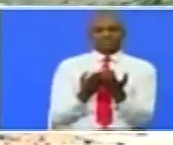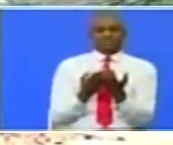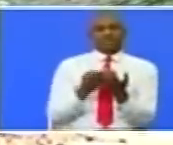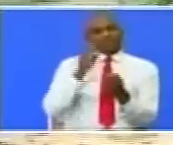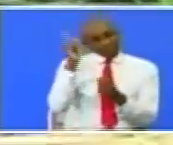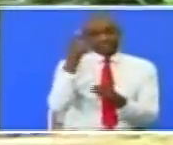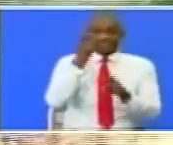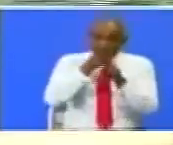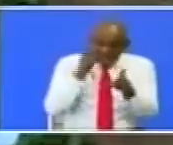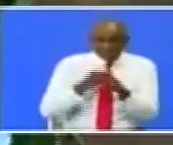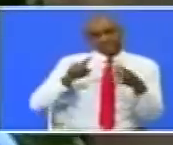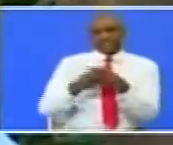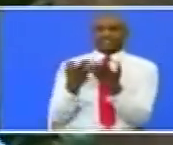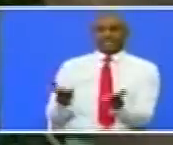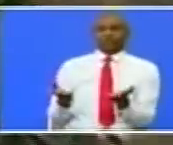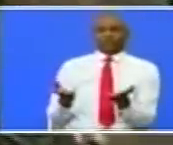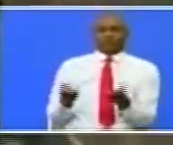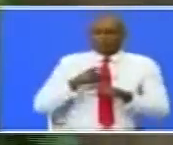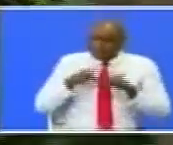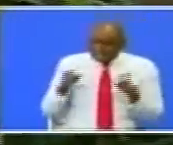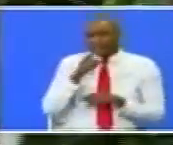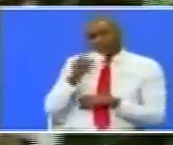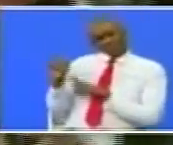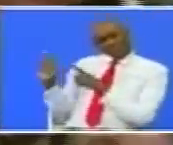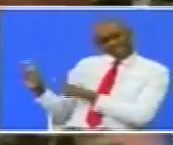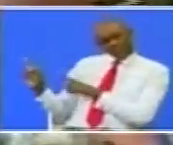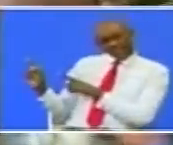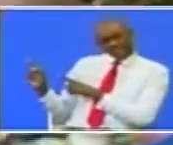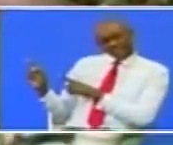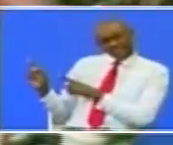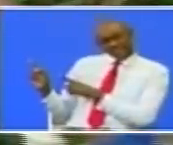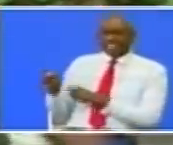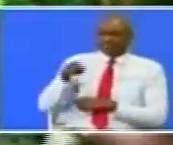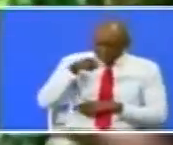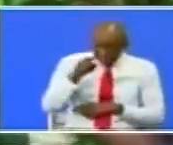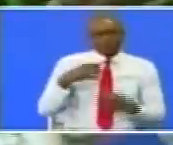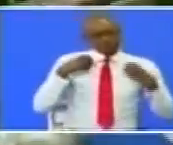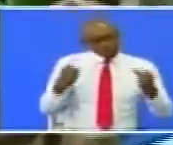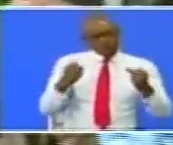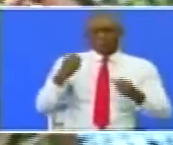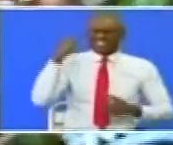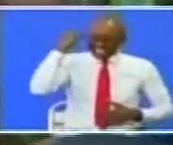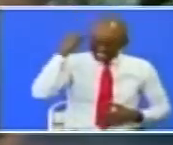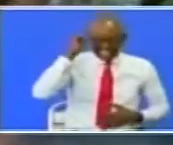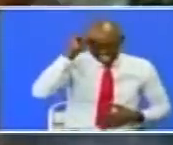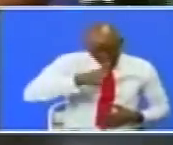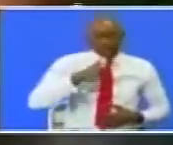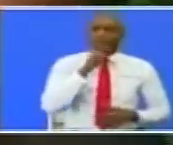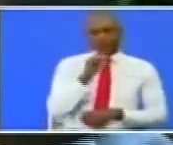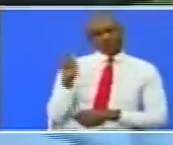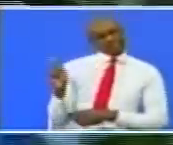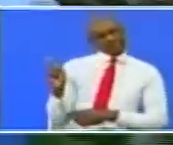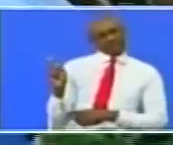First term has just begun. However, for Elijah Lemayian, an energetic, intelligent, and charismatic